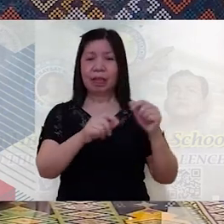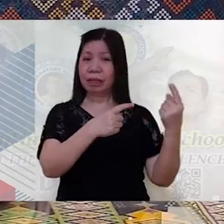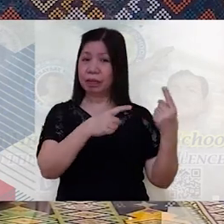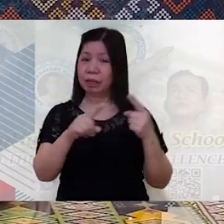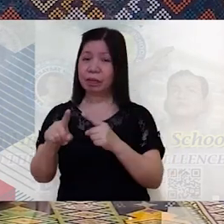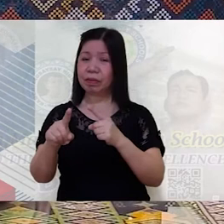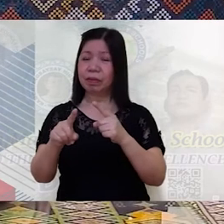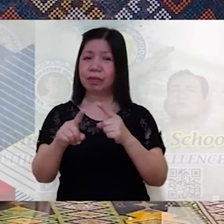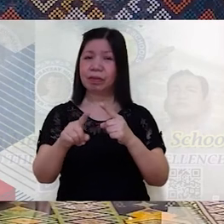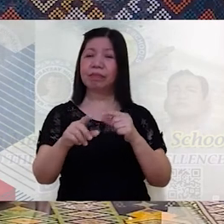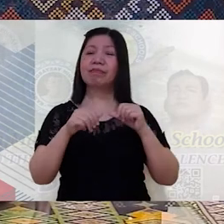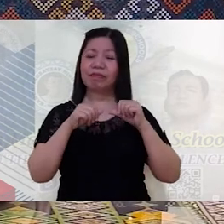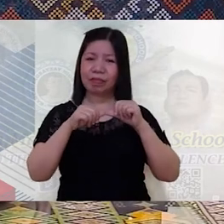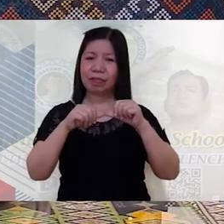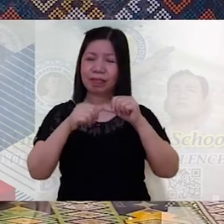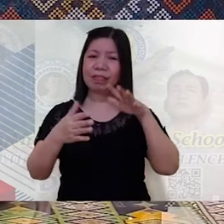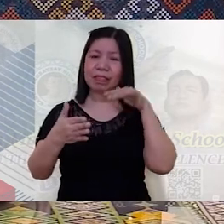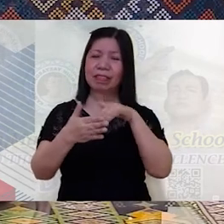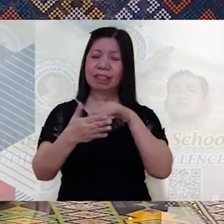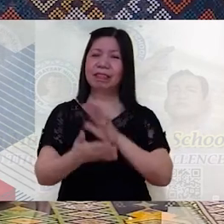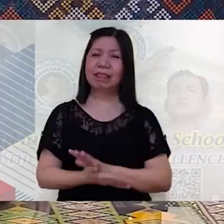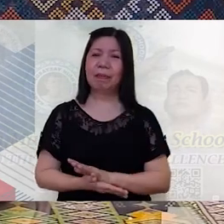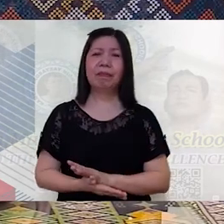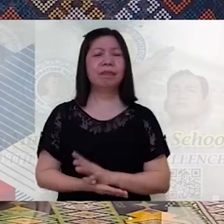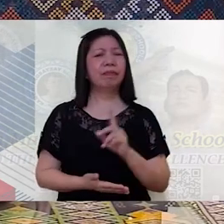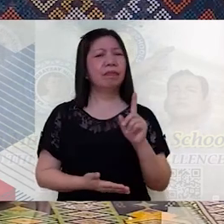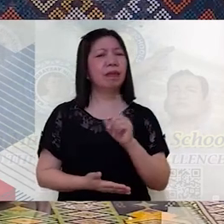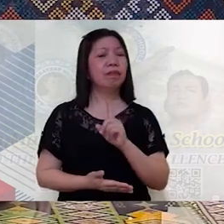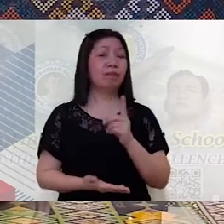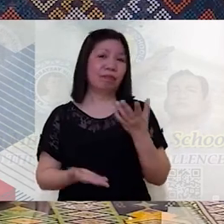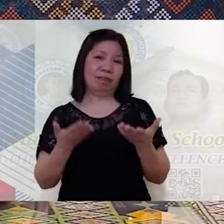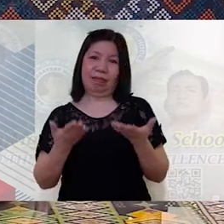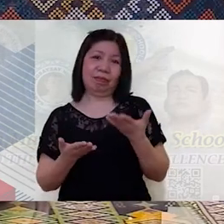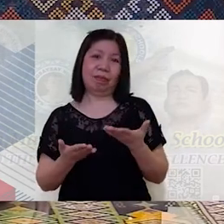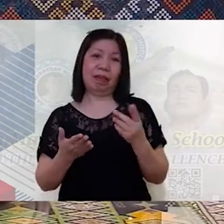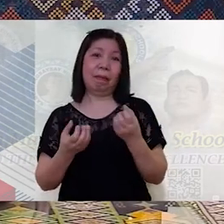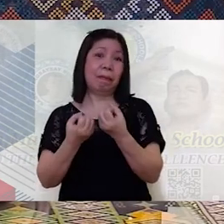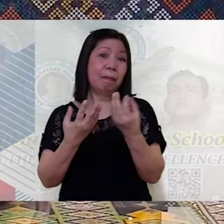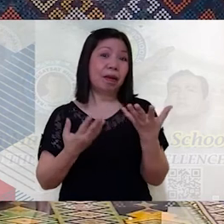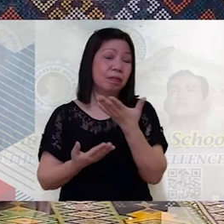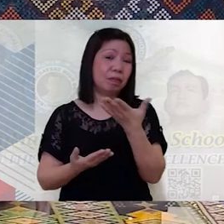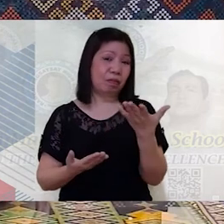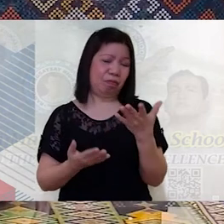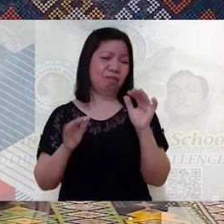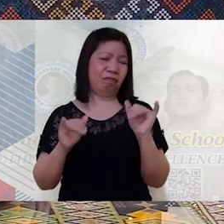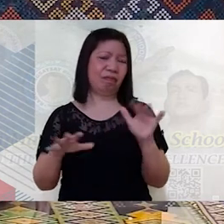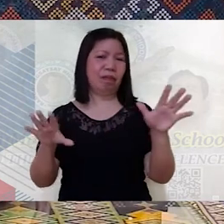to further studies, and perhaps some of you will settle down,